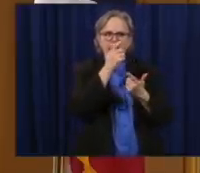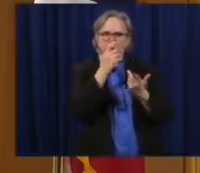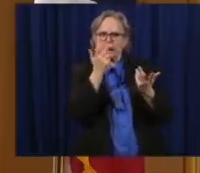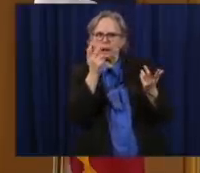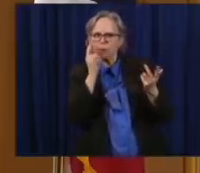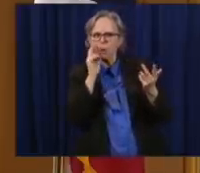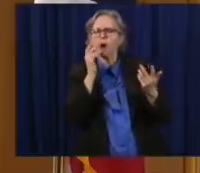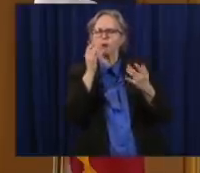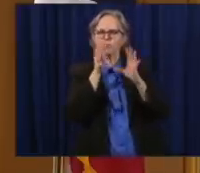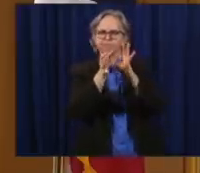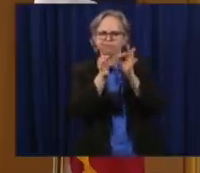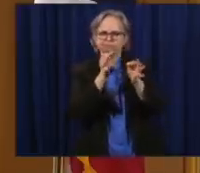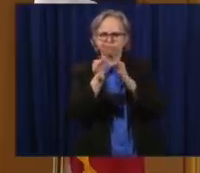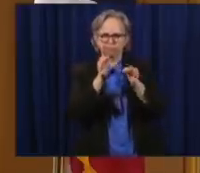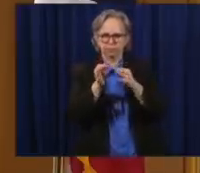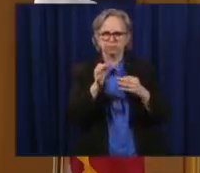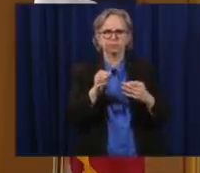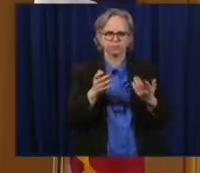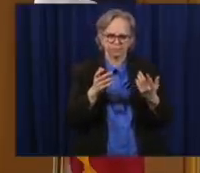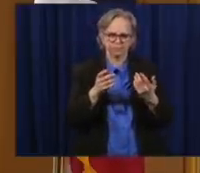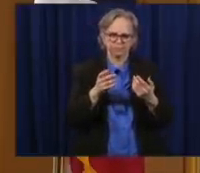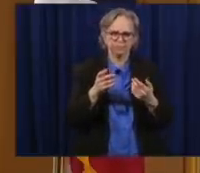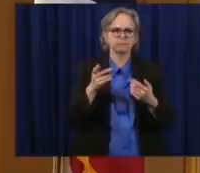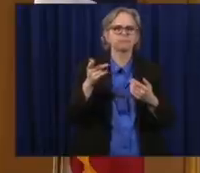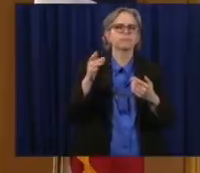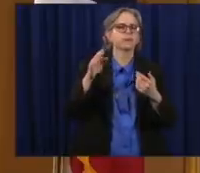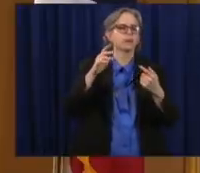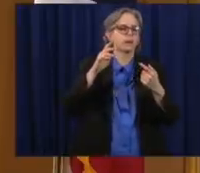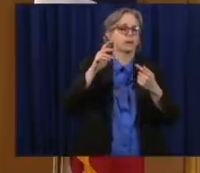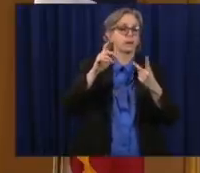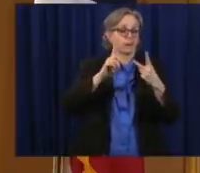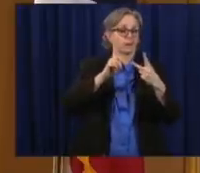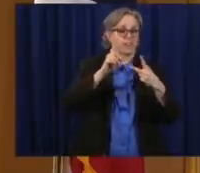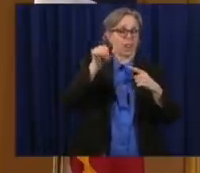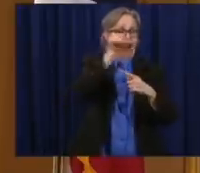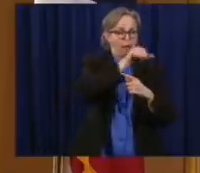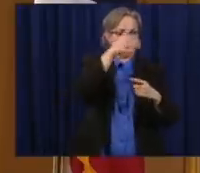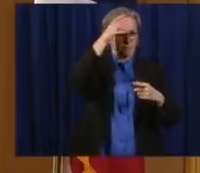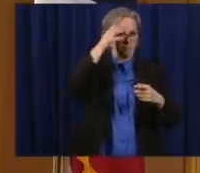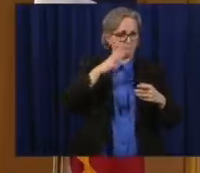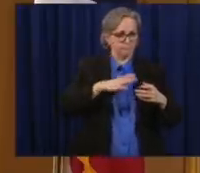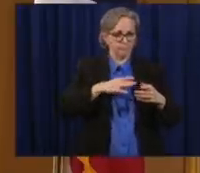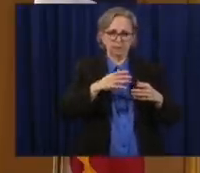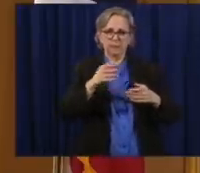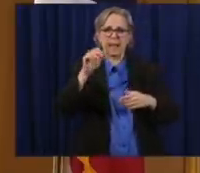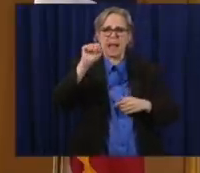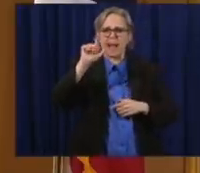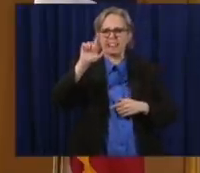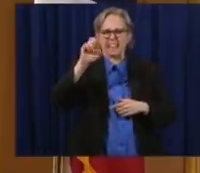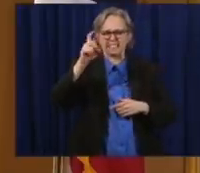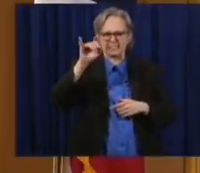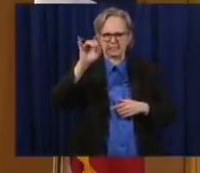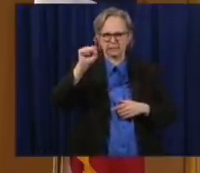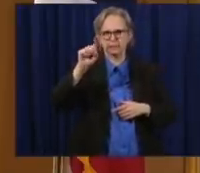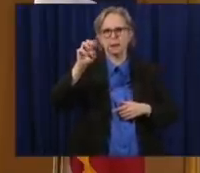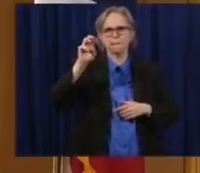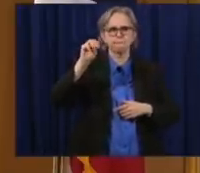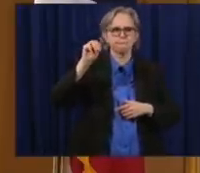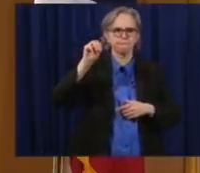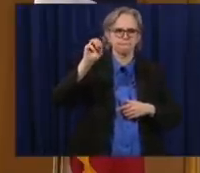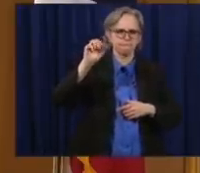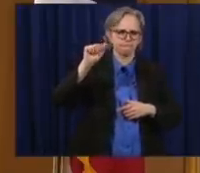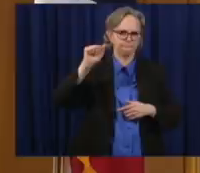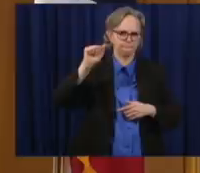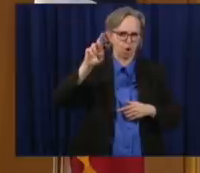one. You asked about the first. The other was Alexis Martin. She was 15 years of age when